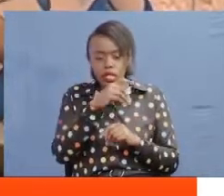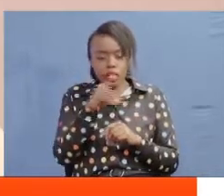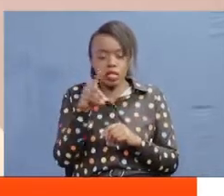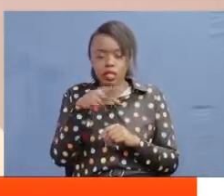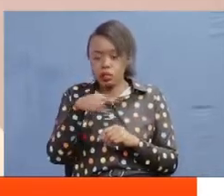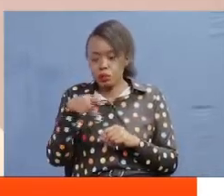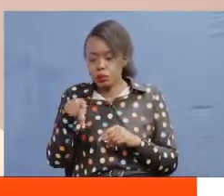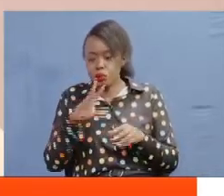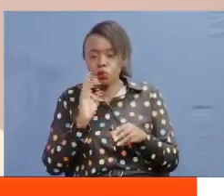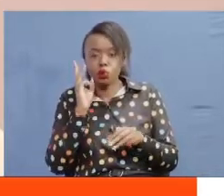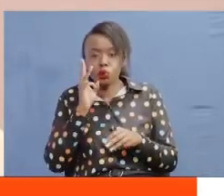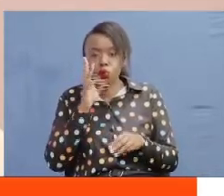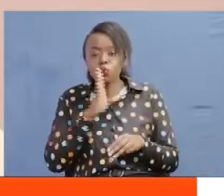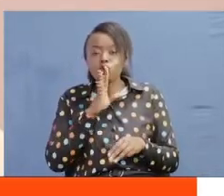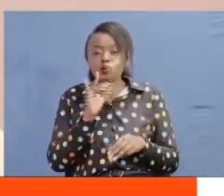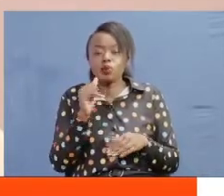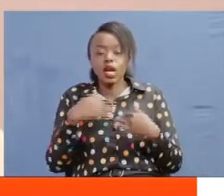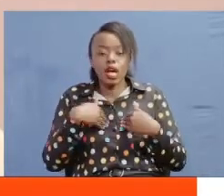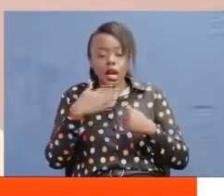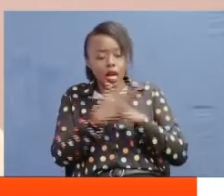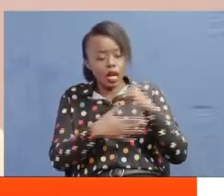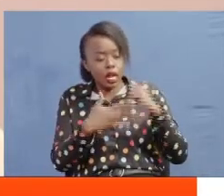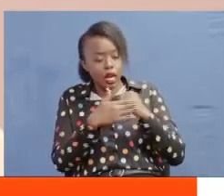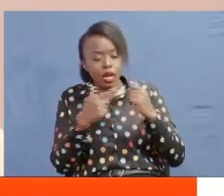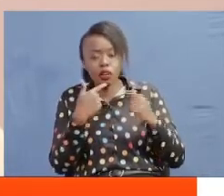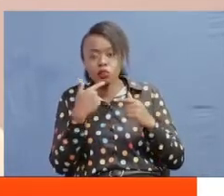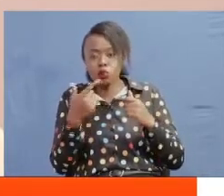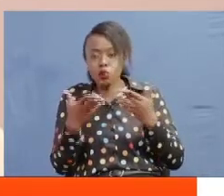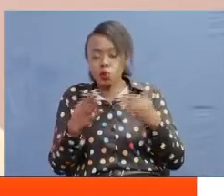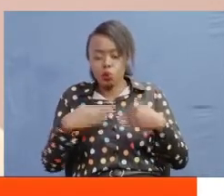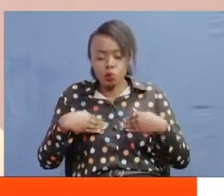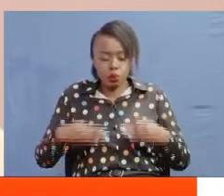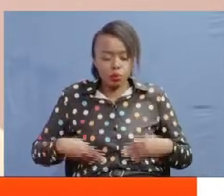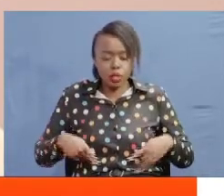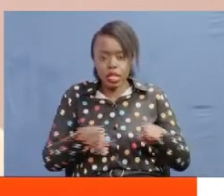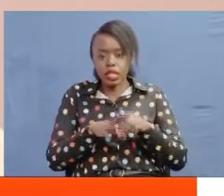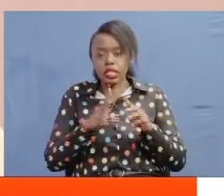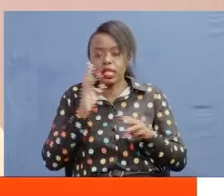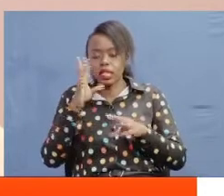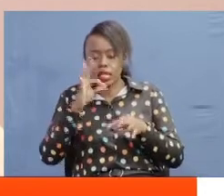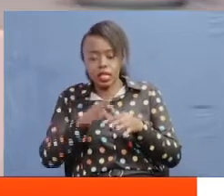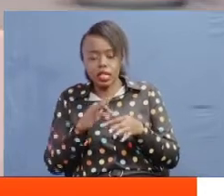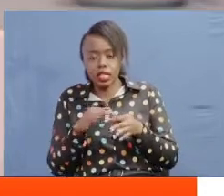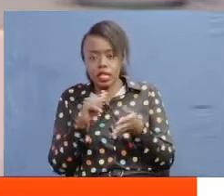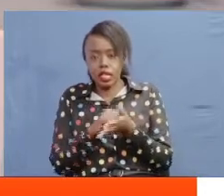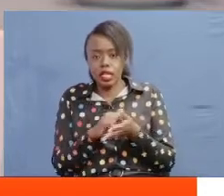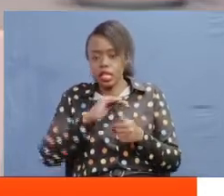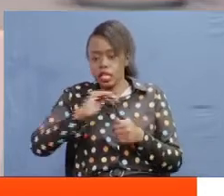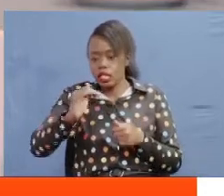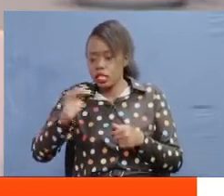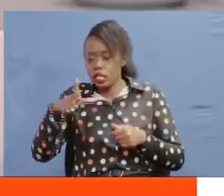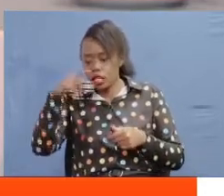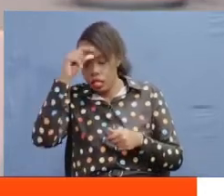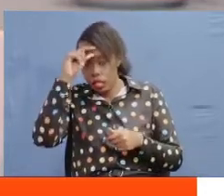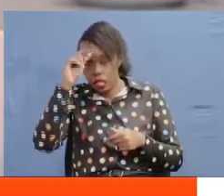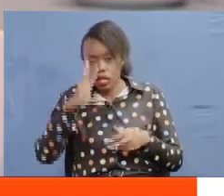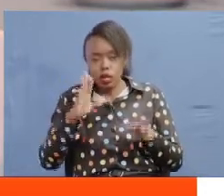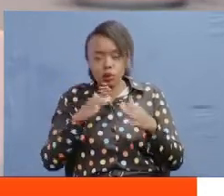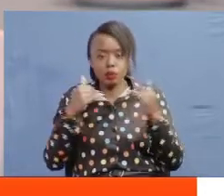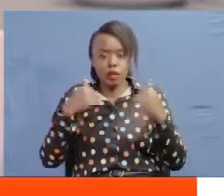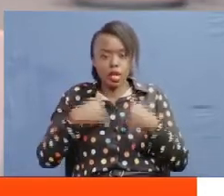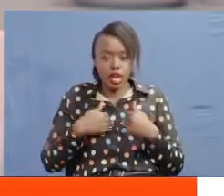there will be a speedy post-mortem to an Islamic body, and further adding that the county government should employ